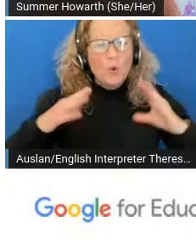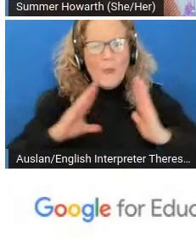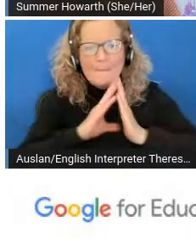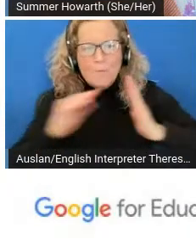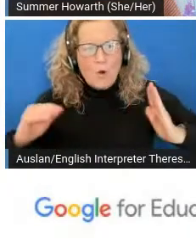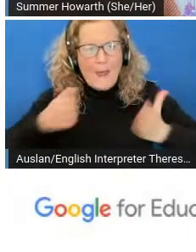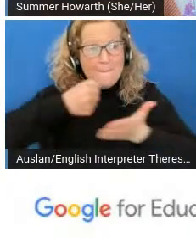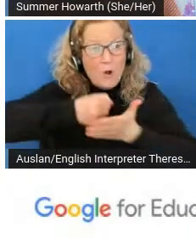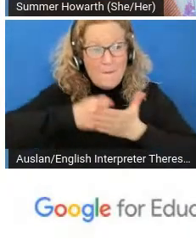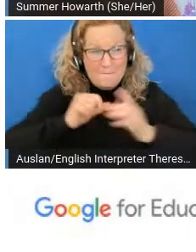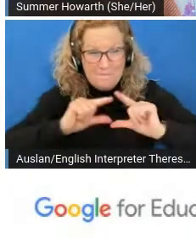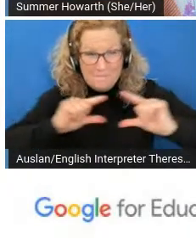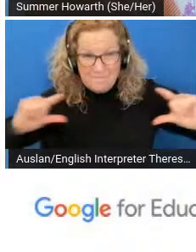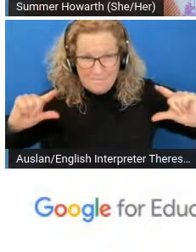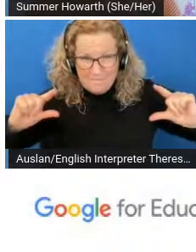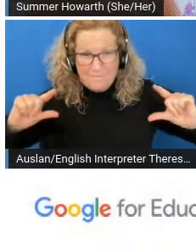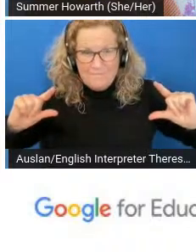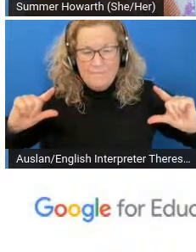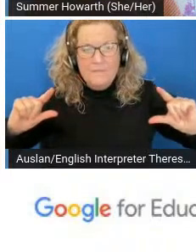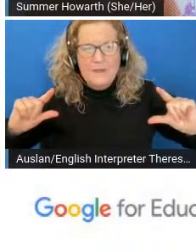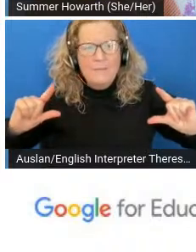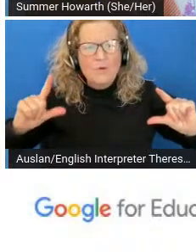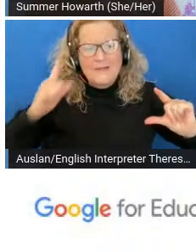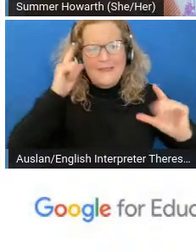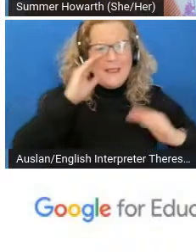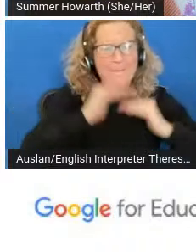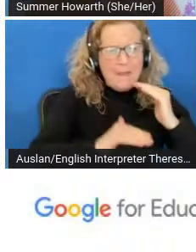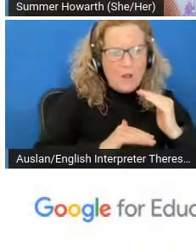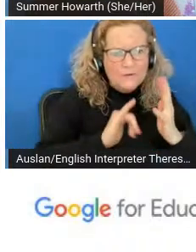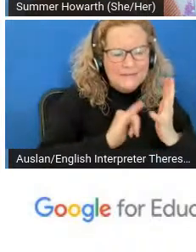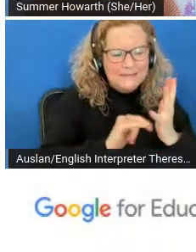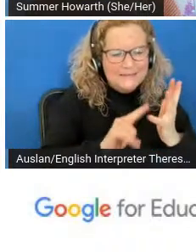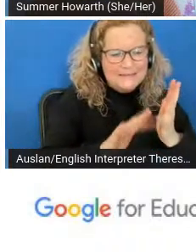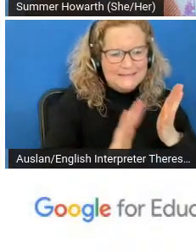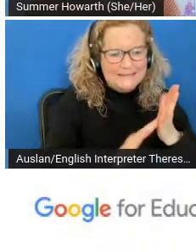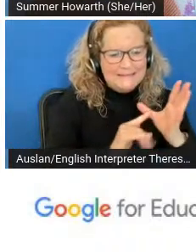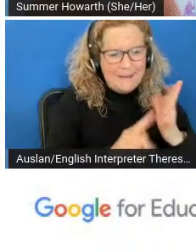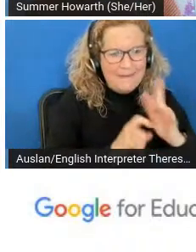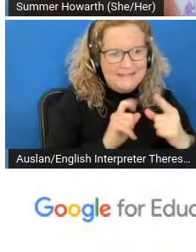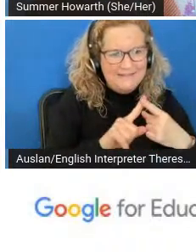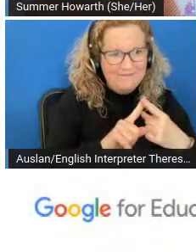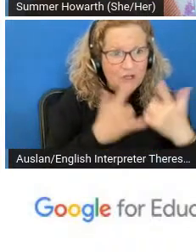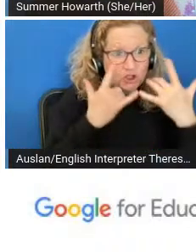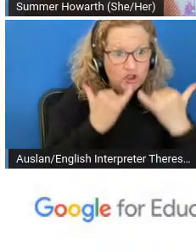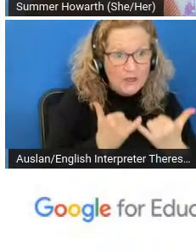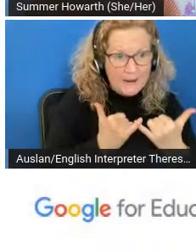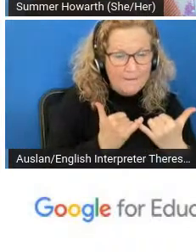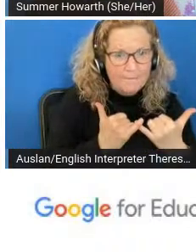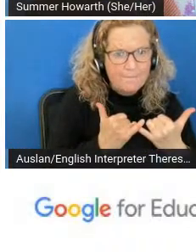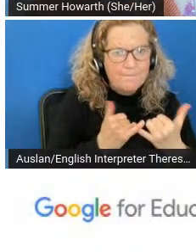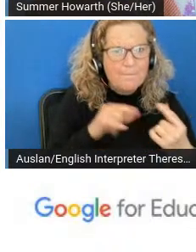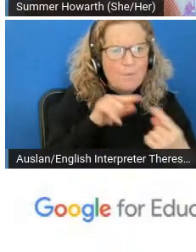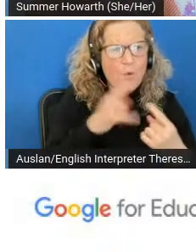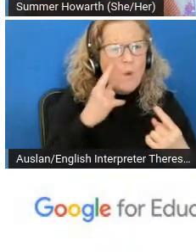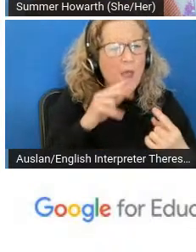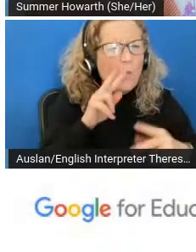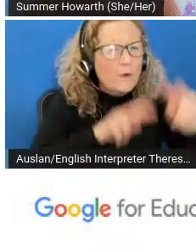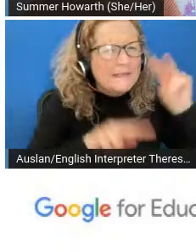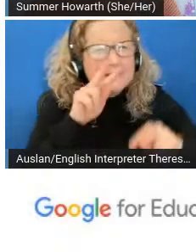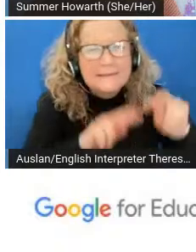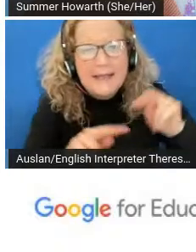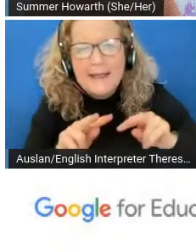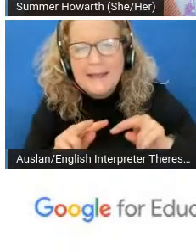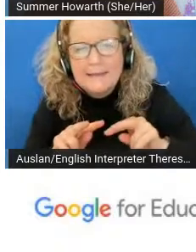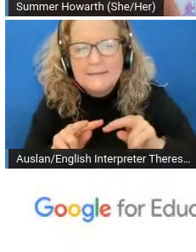really thinking about some of the stuff like summative checkpoints. Where are we going to assess? Where are we going to build in time